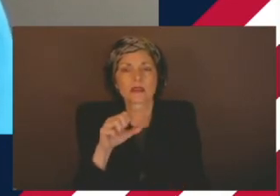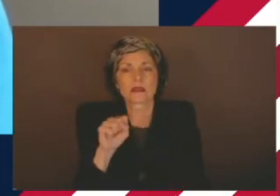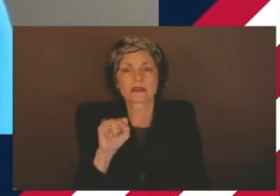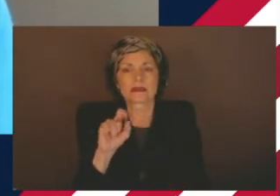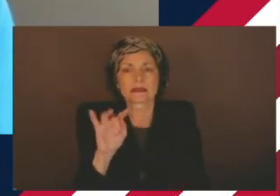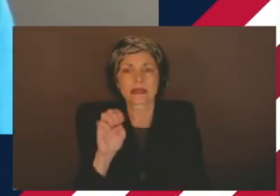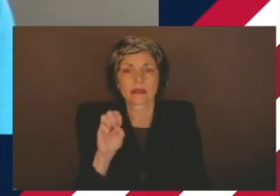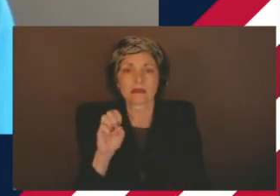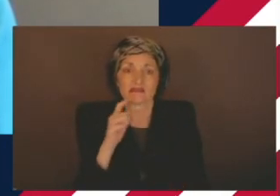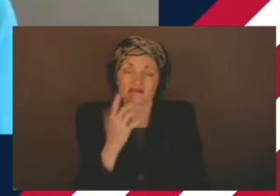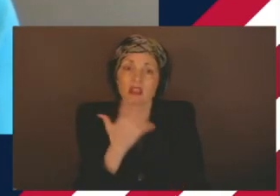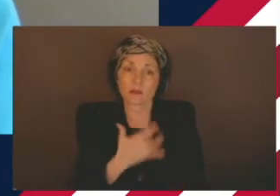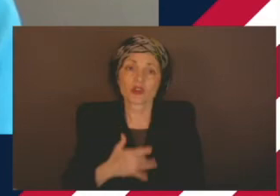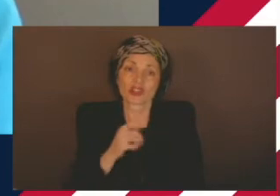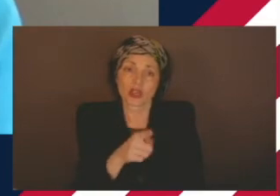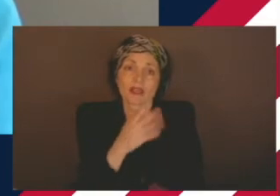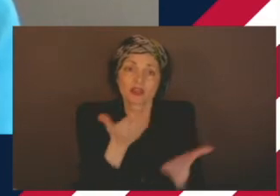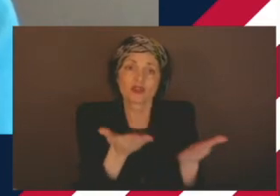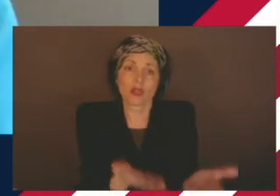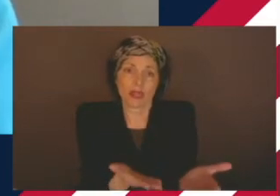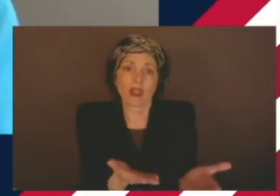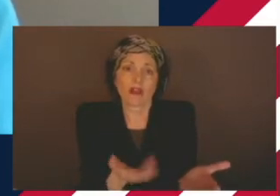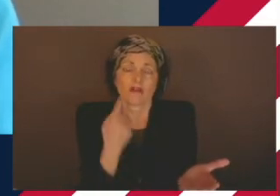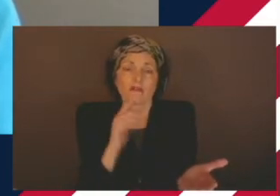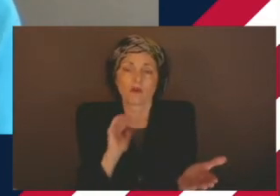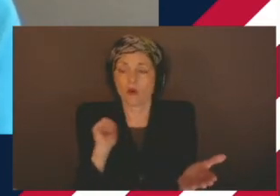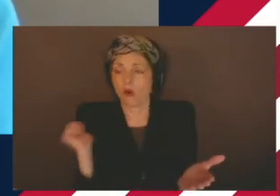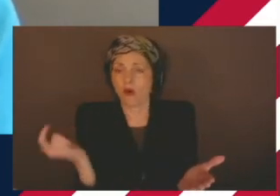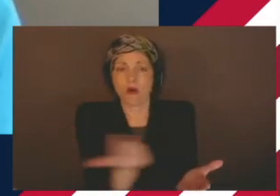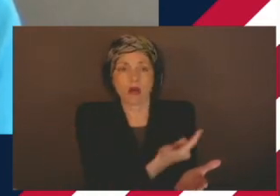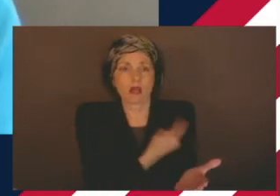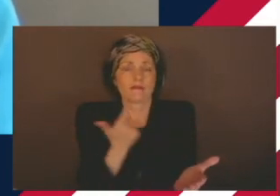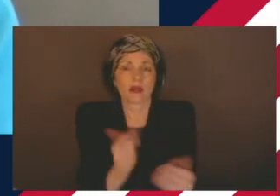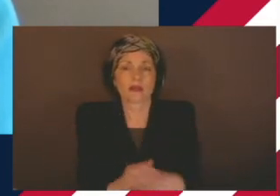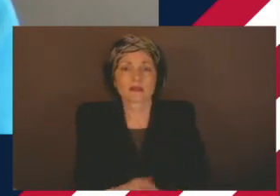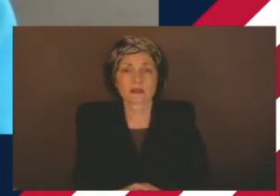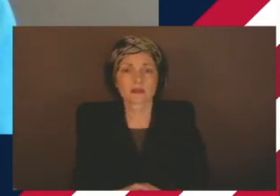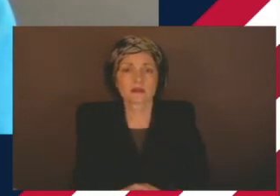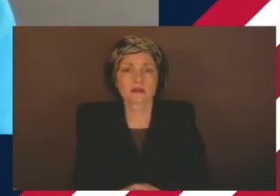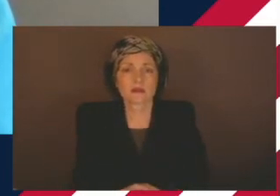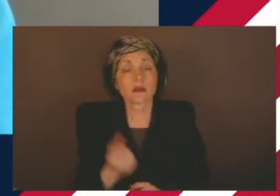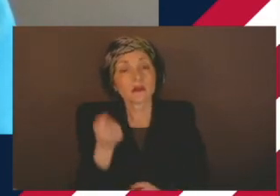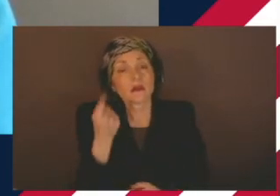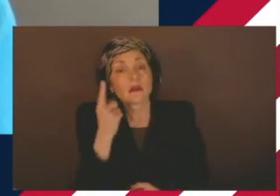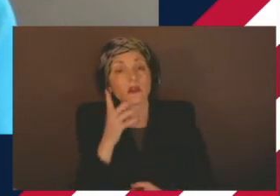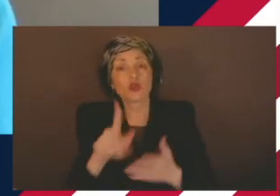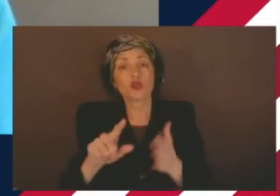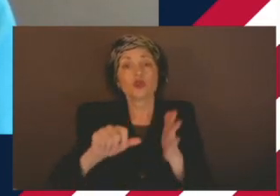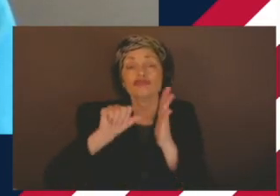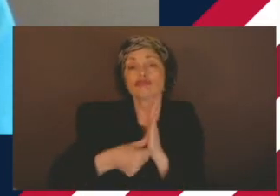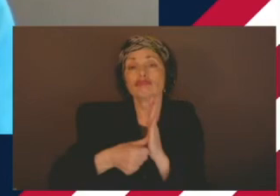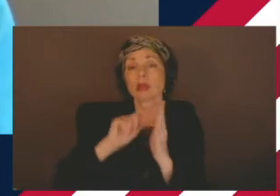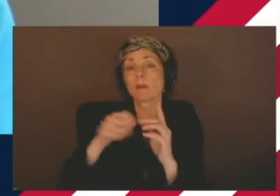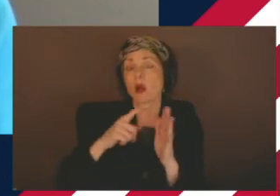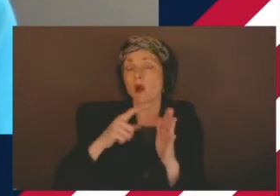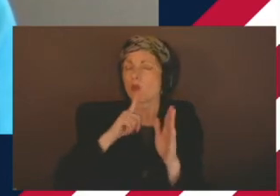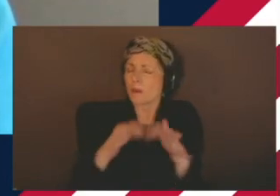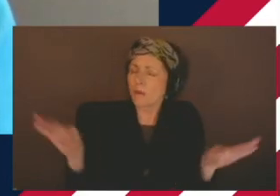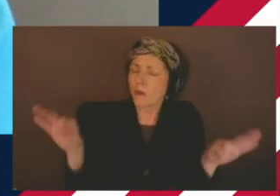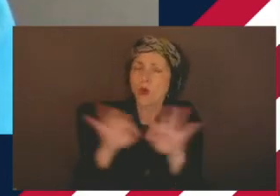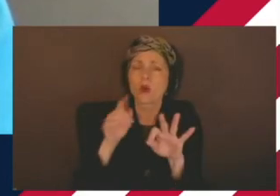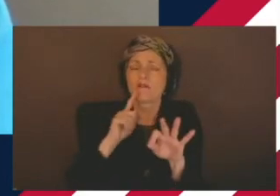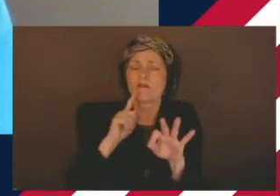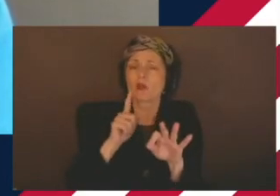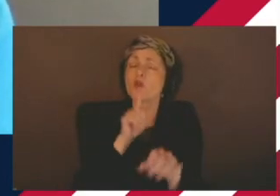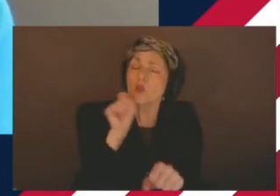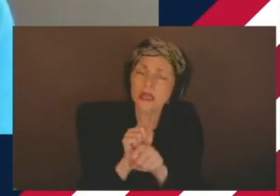us. Throughout your work, you've highlighted that the key to real change is in connecting people of all backgrounds